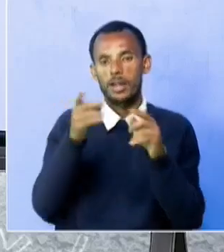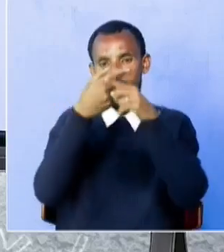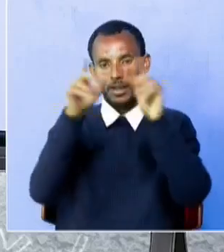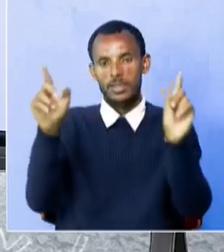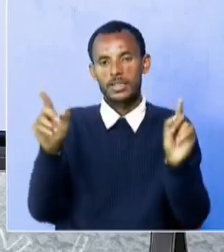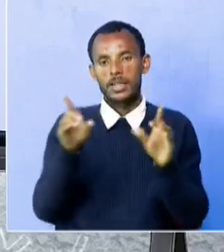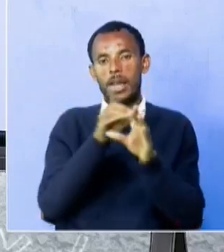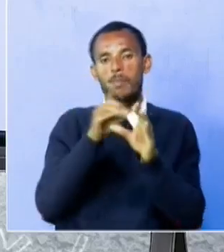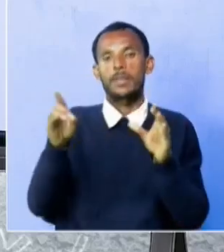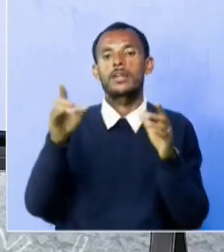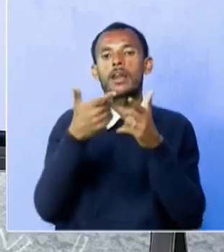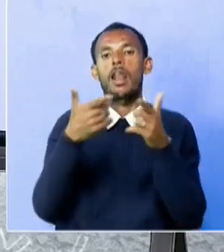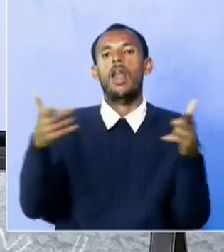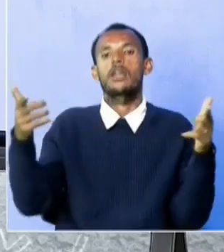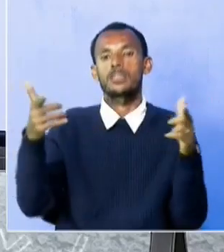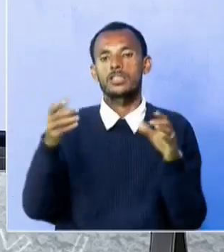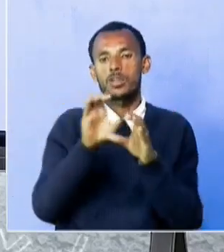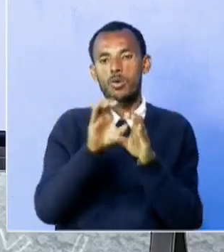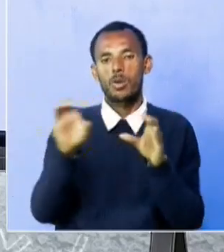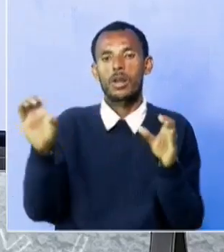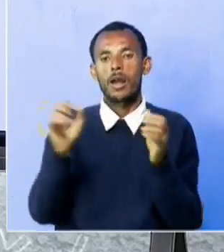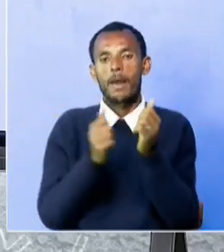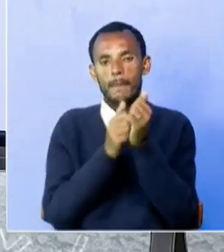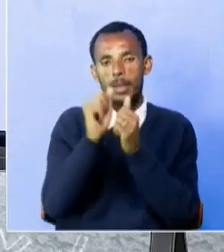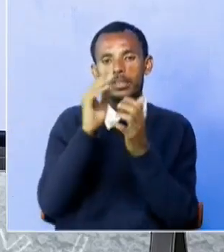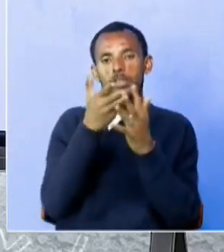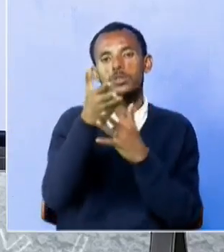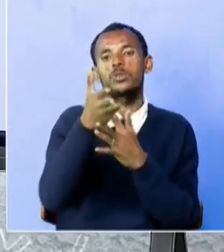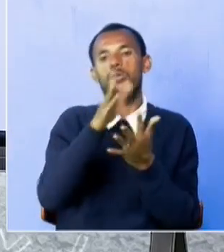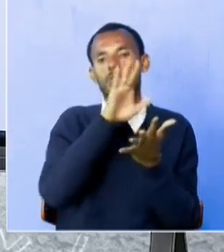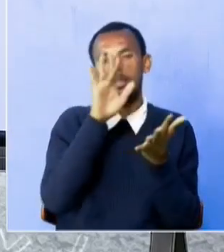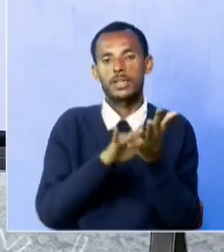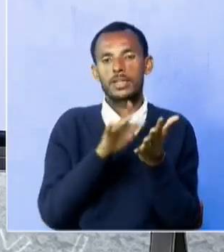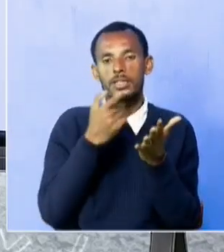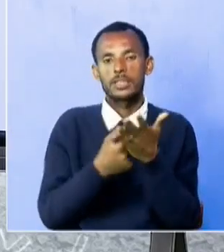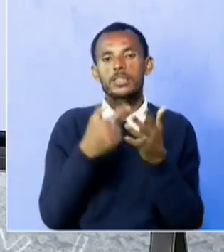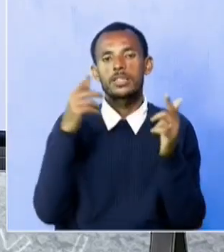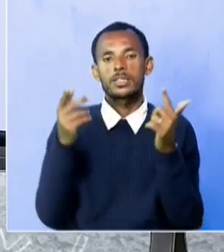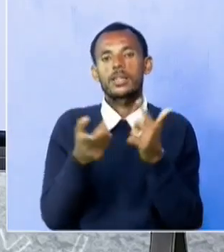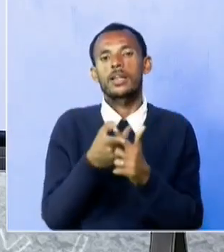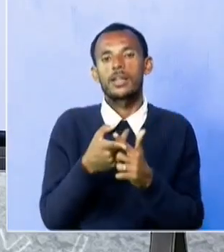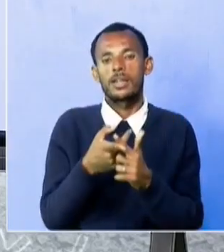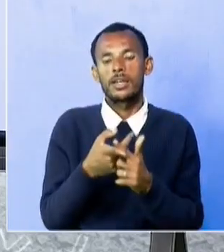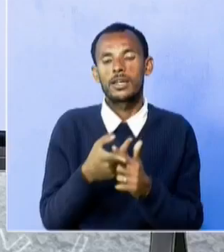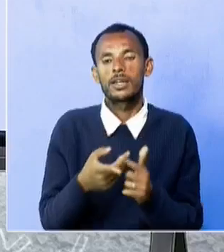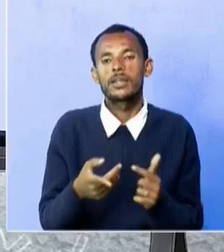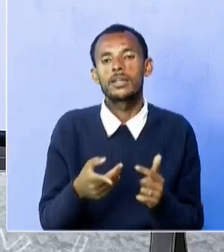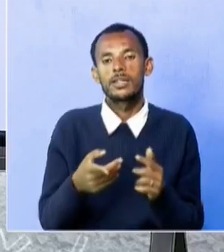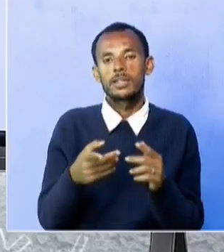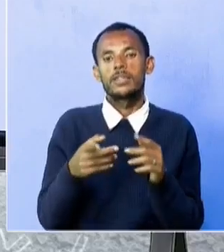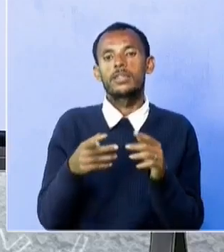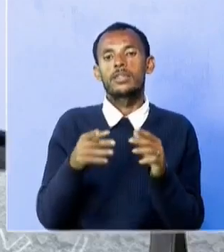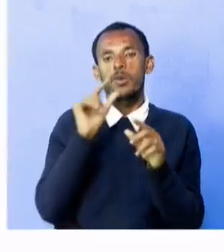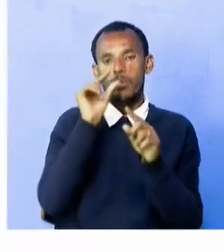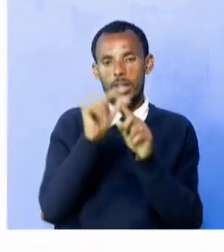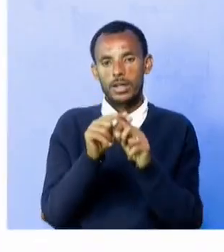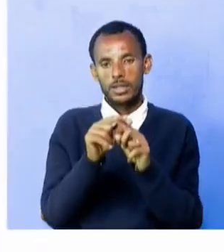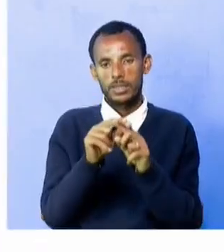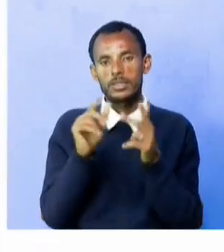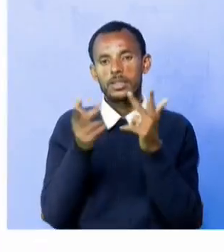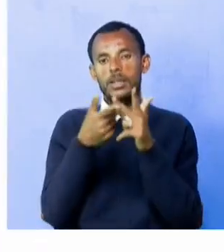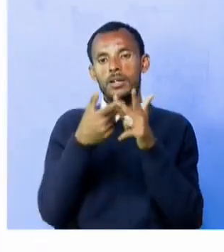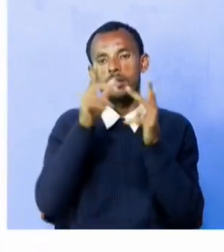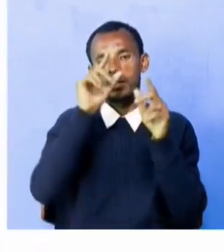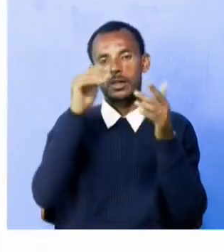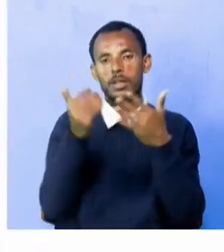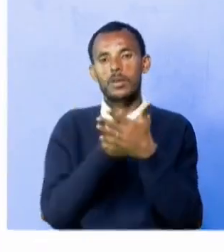diameter is a chord passing through the center. So this is the second terminology. The third terminology that we